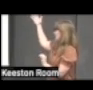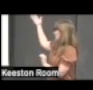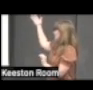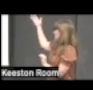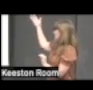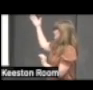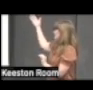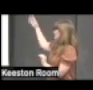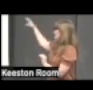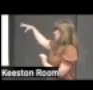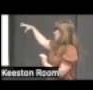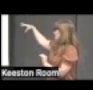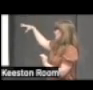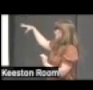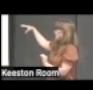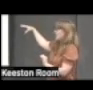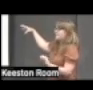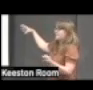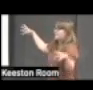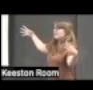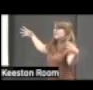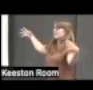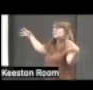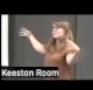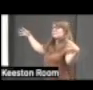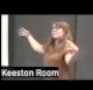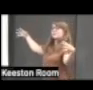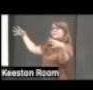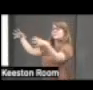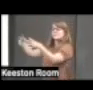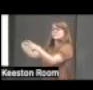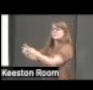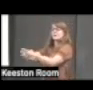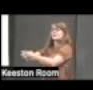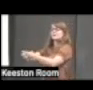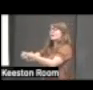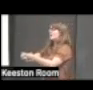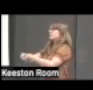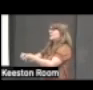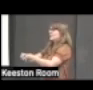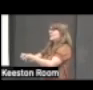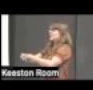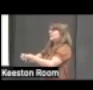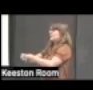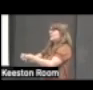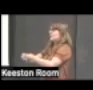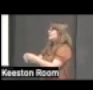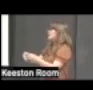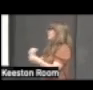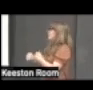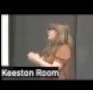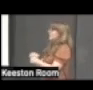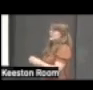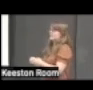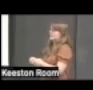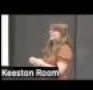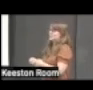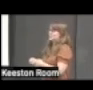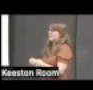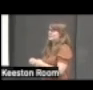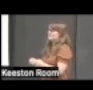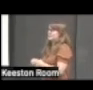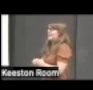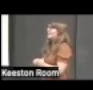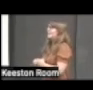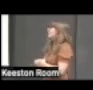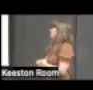the tree, as you're seeing her do, and you see the male at the bottom, but 4 to 5 males will come and congregate at the bottom, and they'll duke it out for breeding